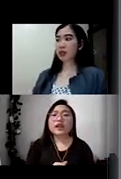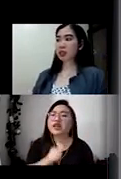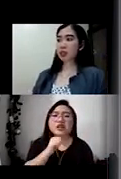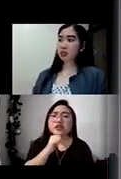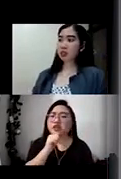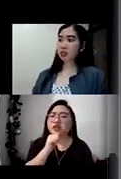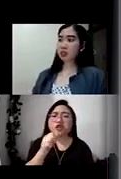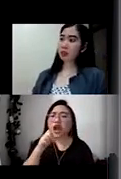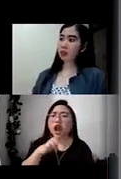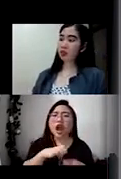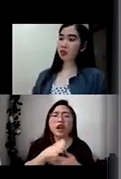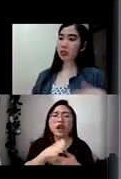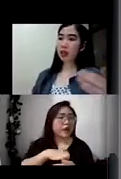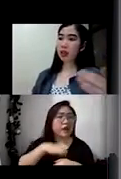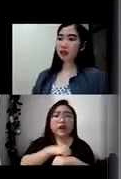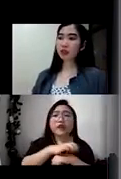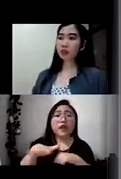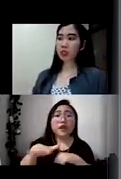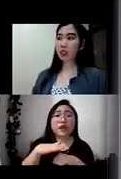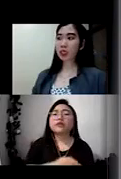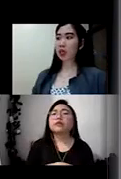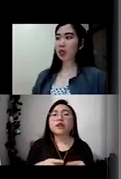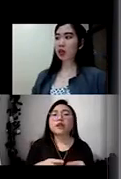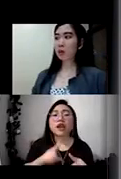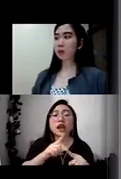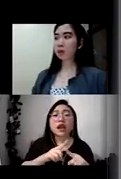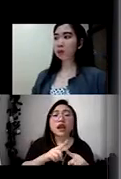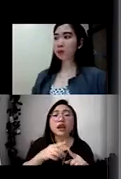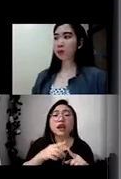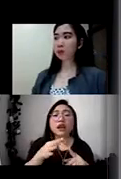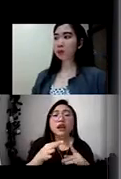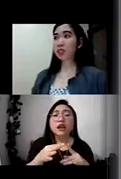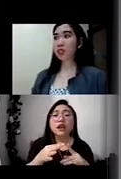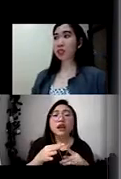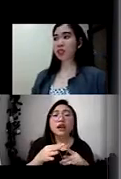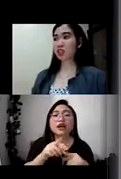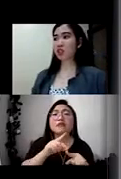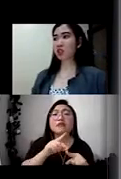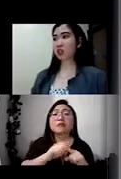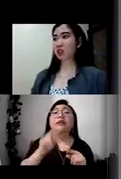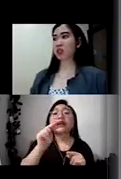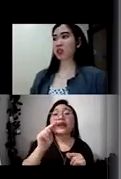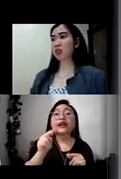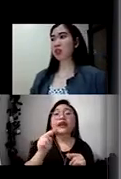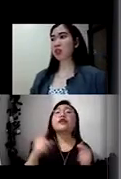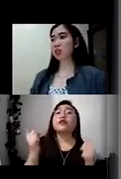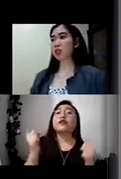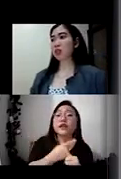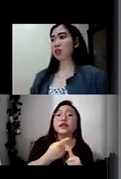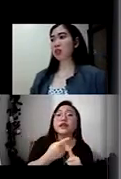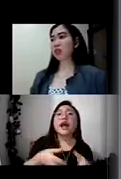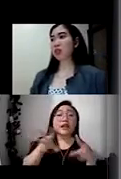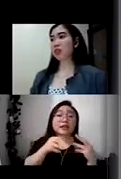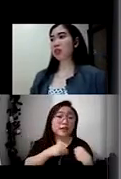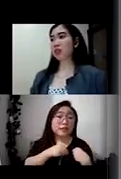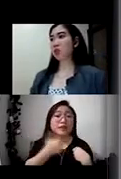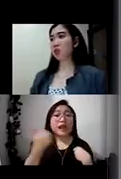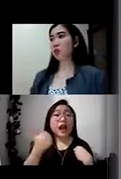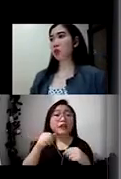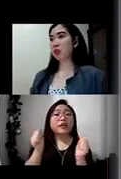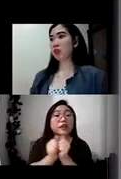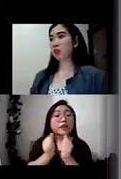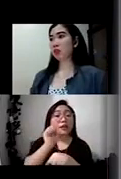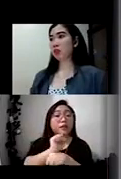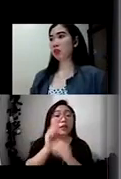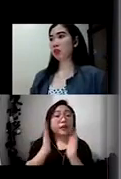unless the person or the other colleague accept the suggestion. Okay? Yan.